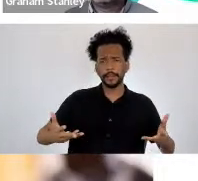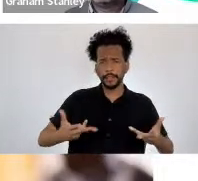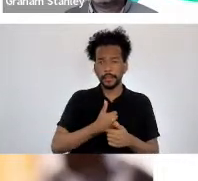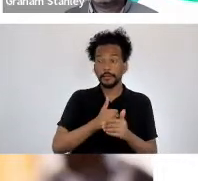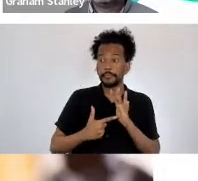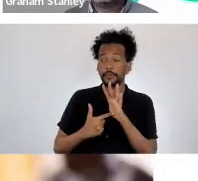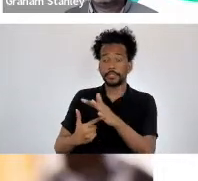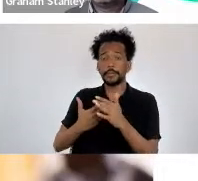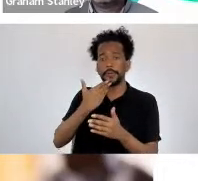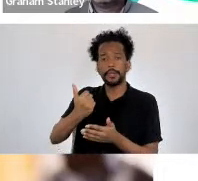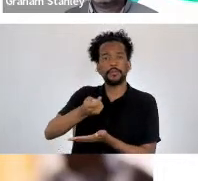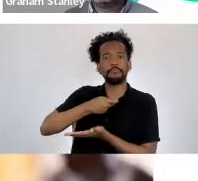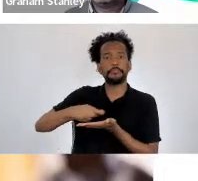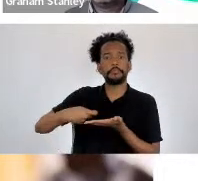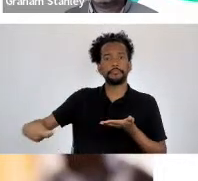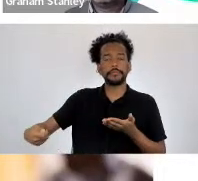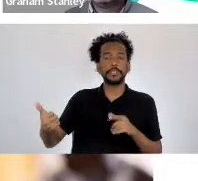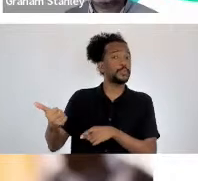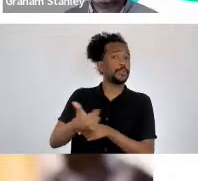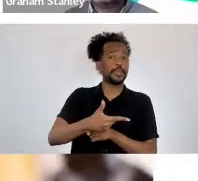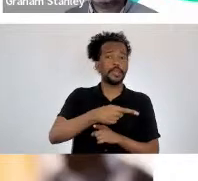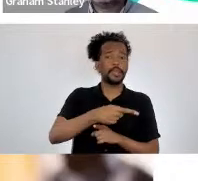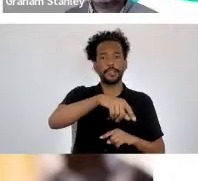of skilled learners.